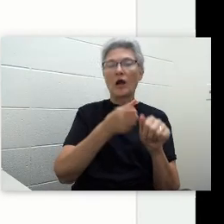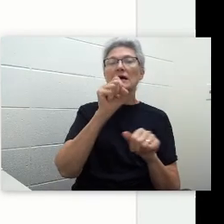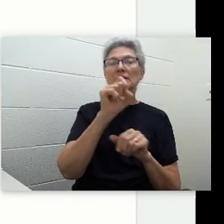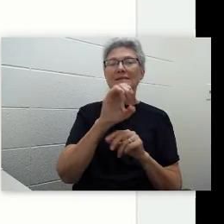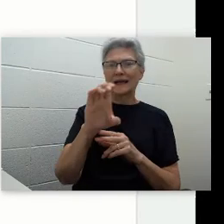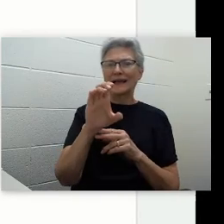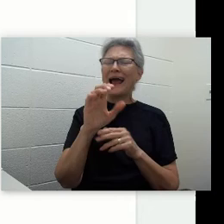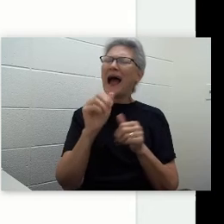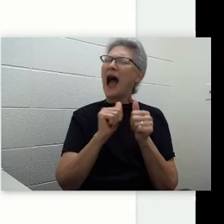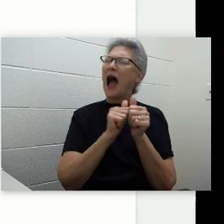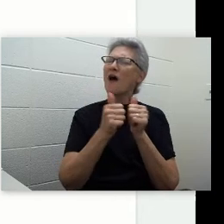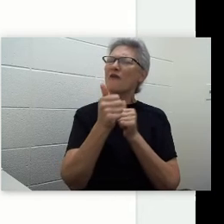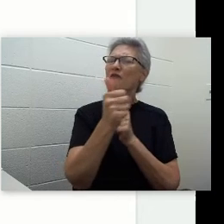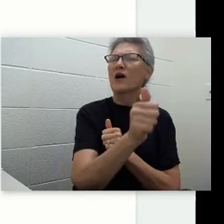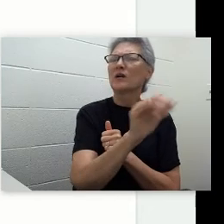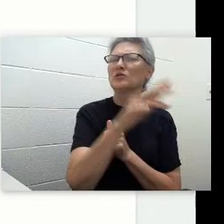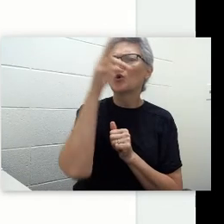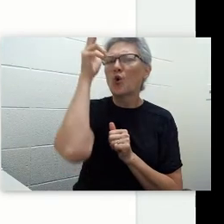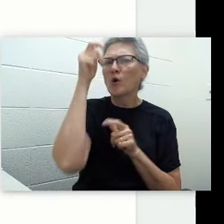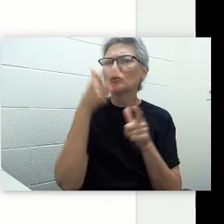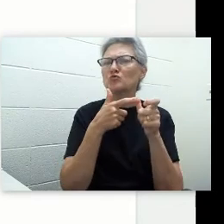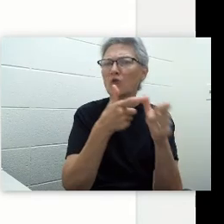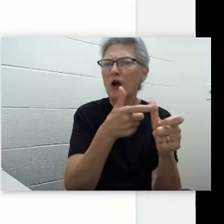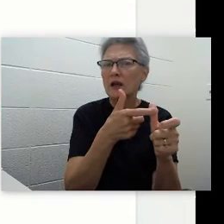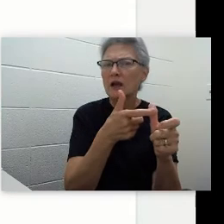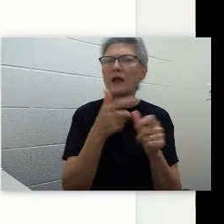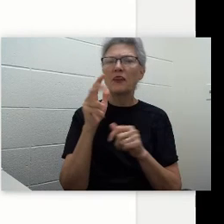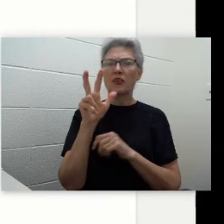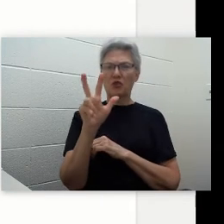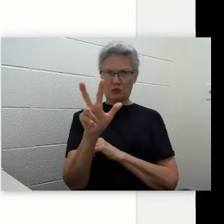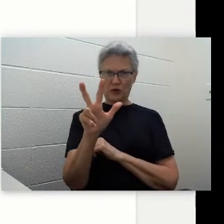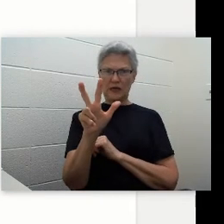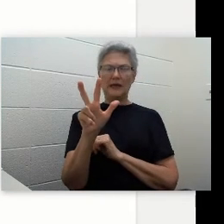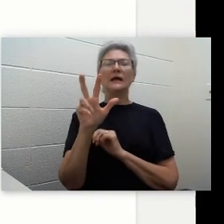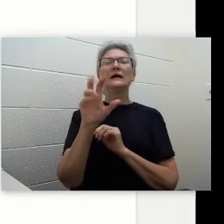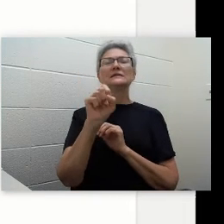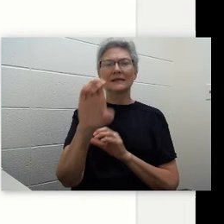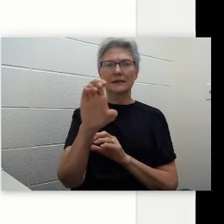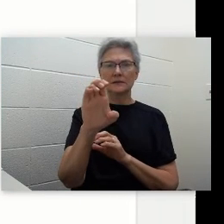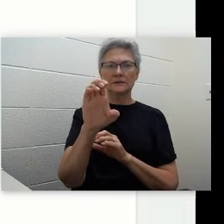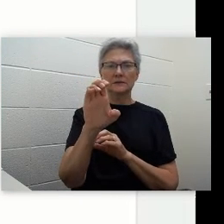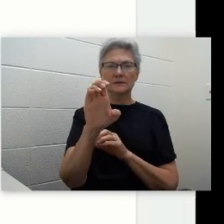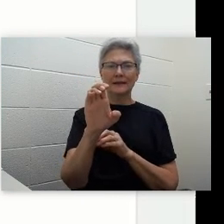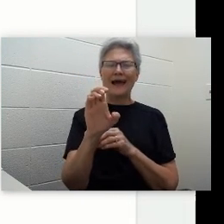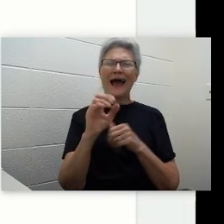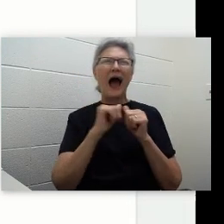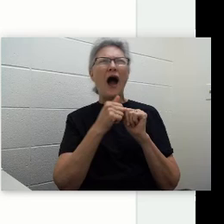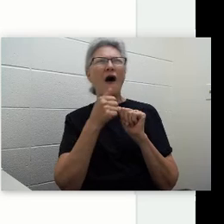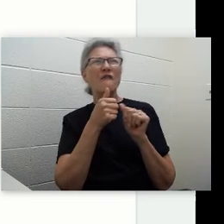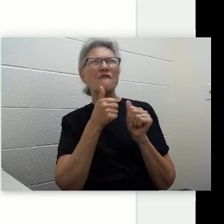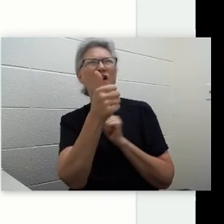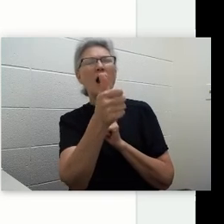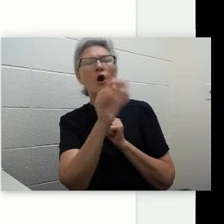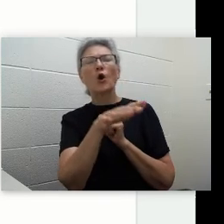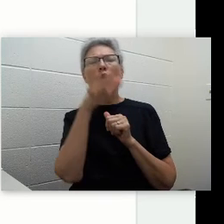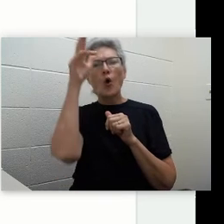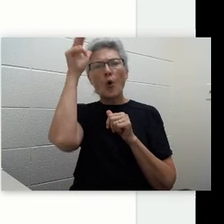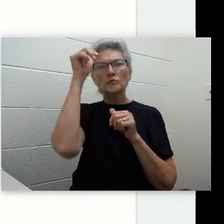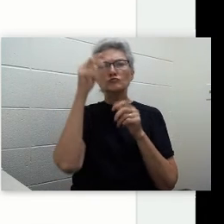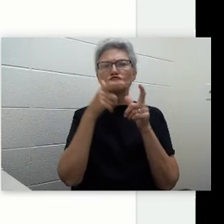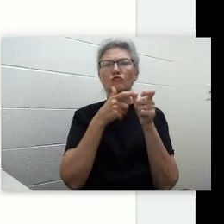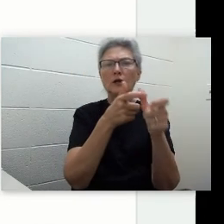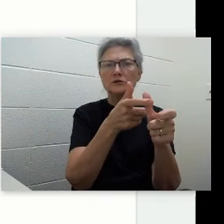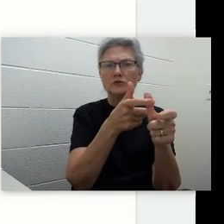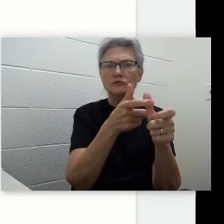does her horse run in 3 seconds? Looks like we need to find out how far her horse runs in